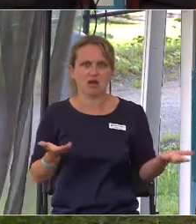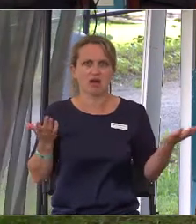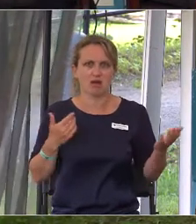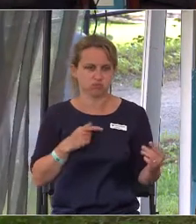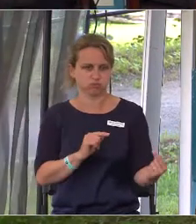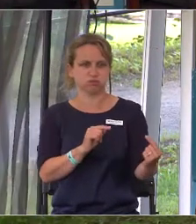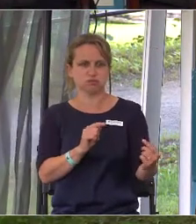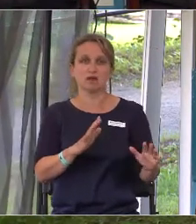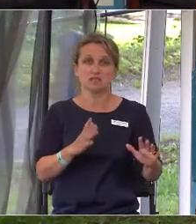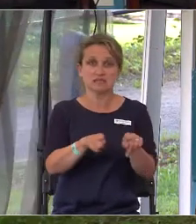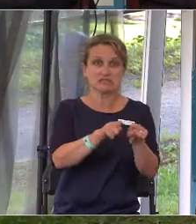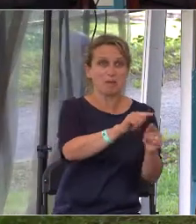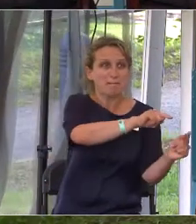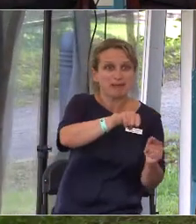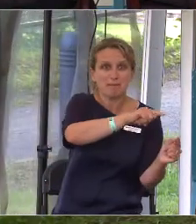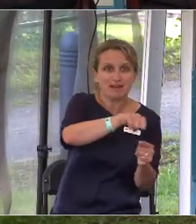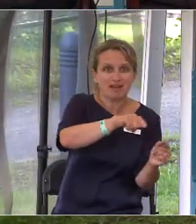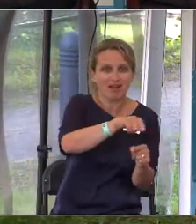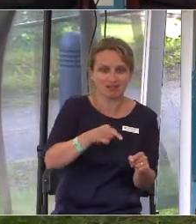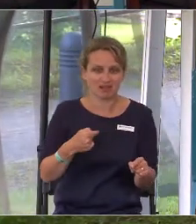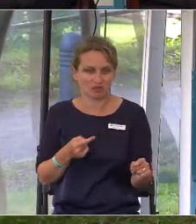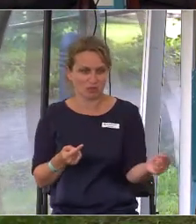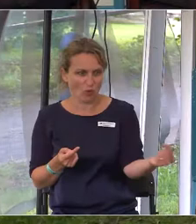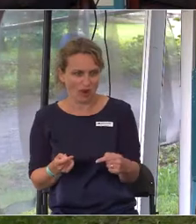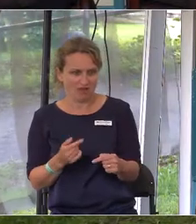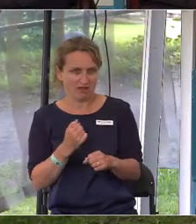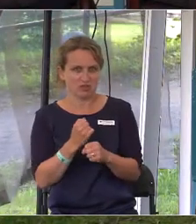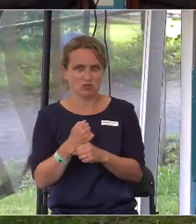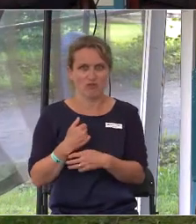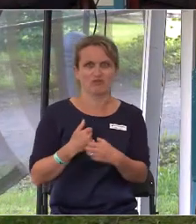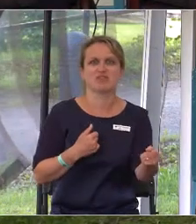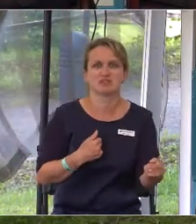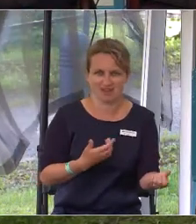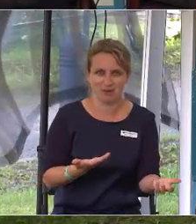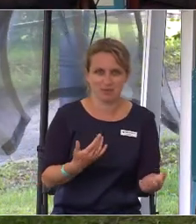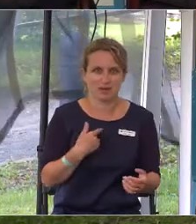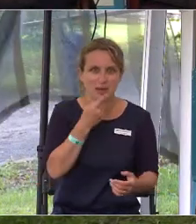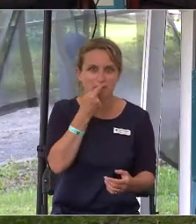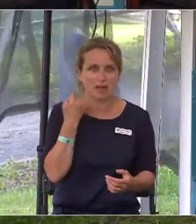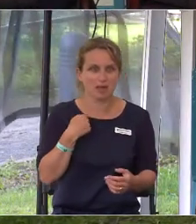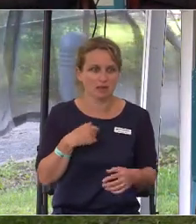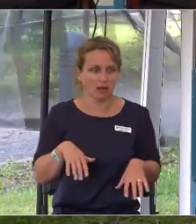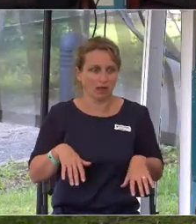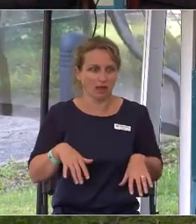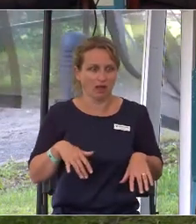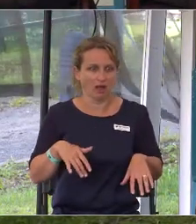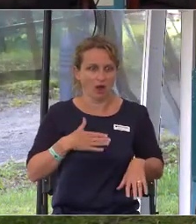The right heterosexual paradise for me is vanishing and they are worried. That